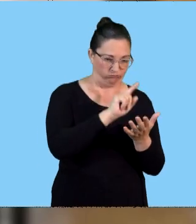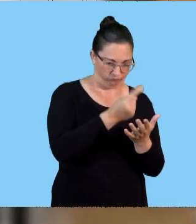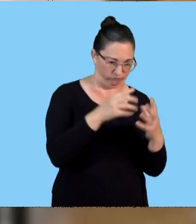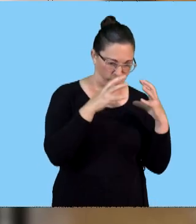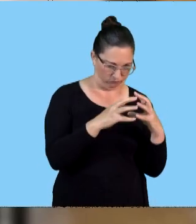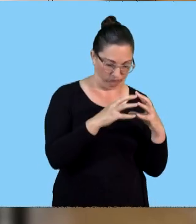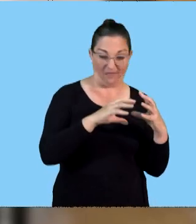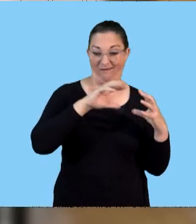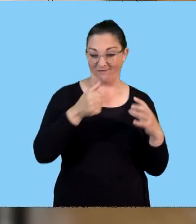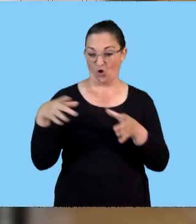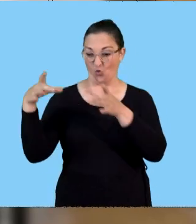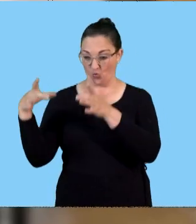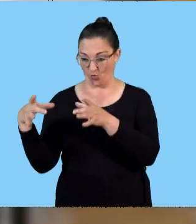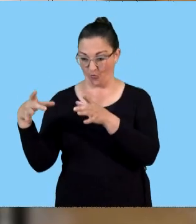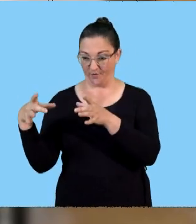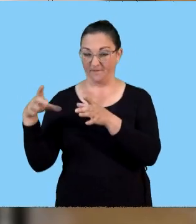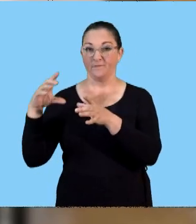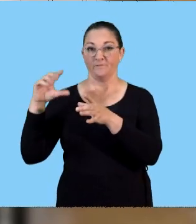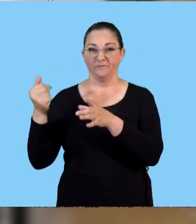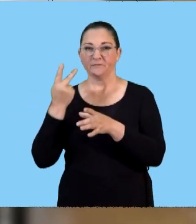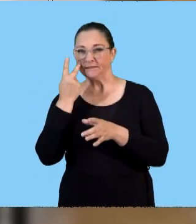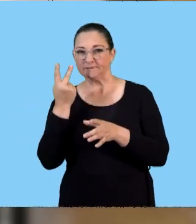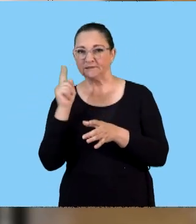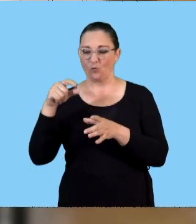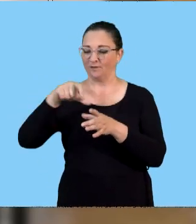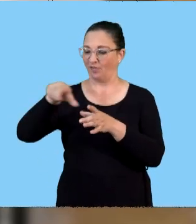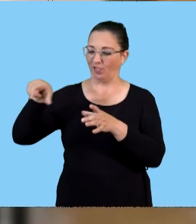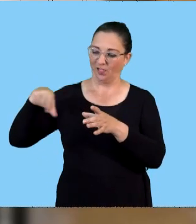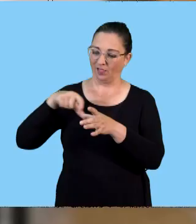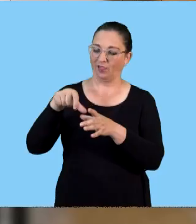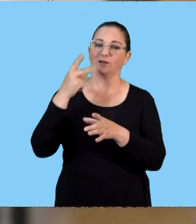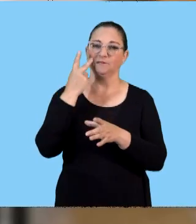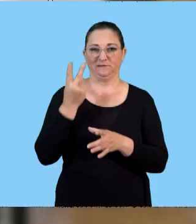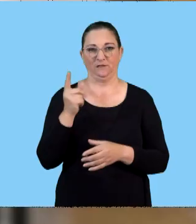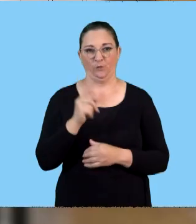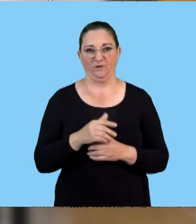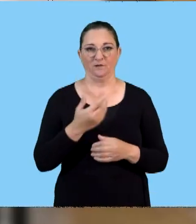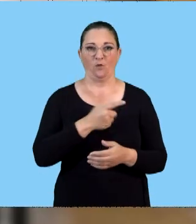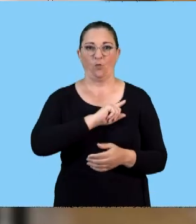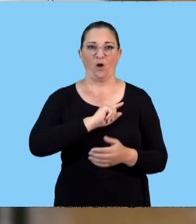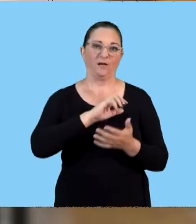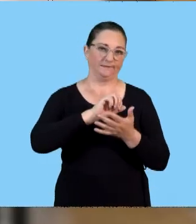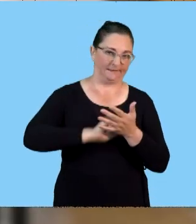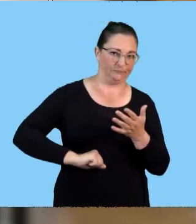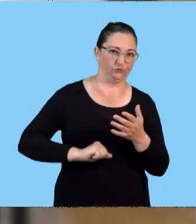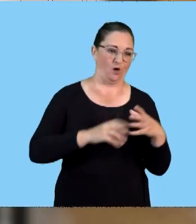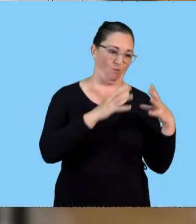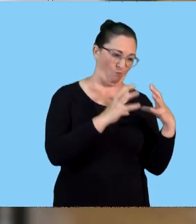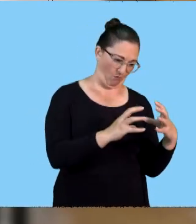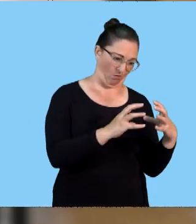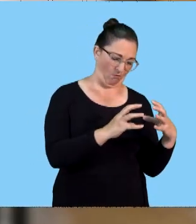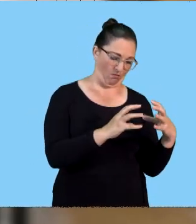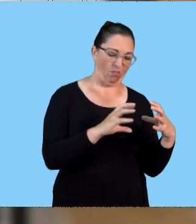I'll calculate the area of the hoop. And then I can determine what is the area of the shaded part by